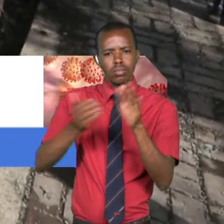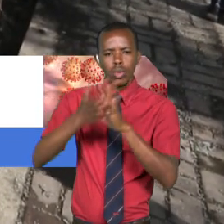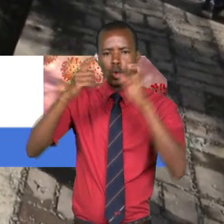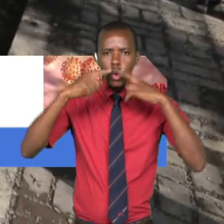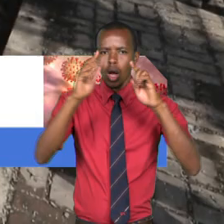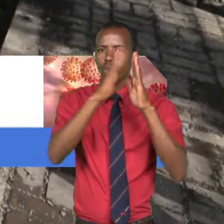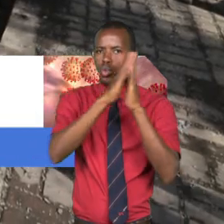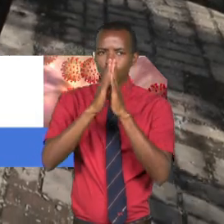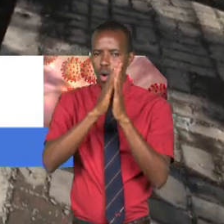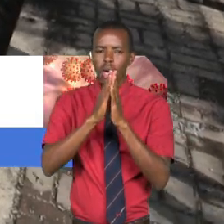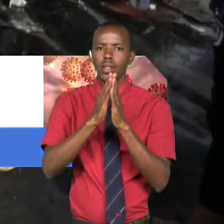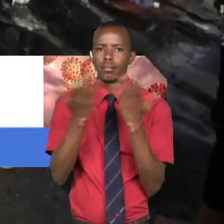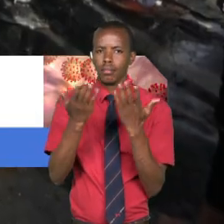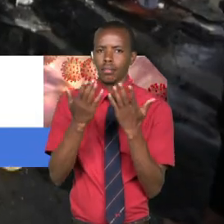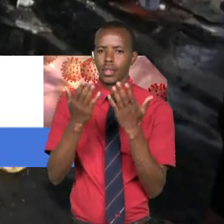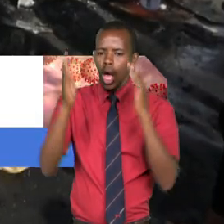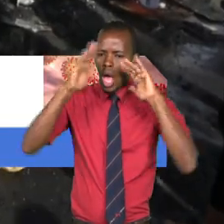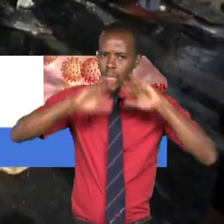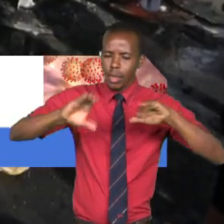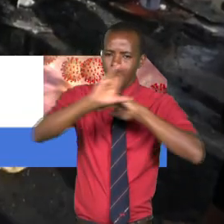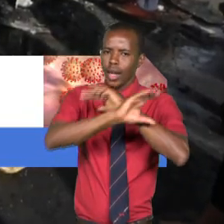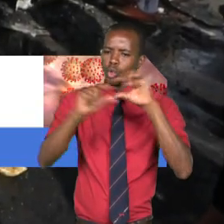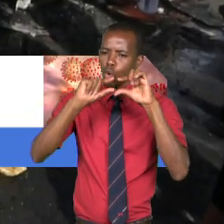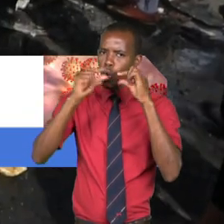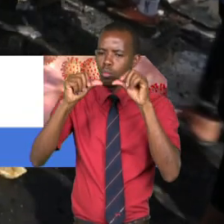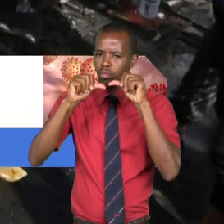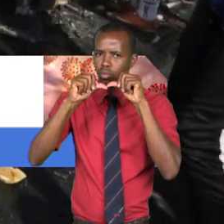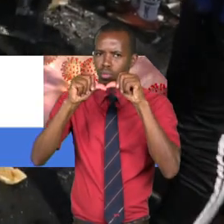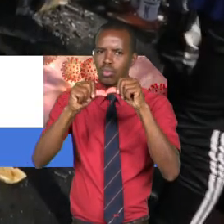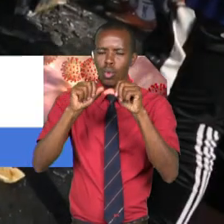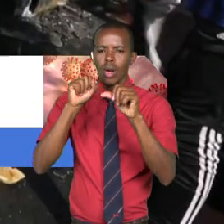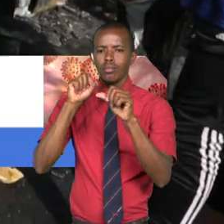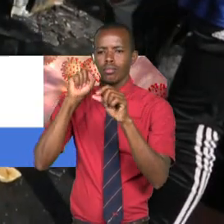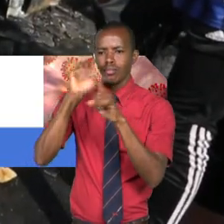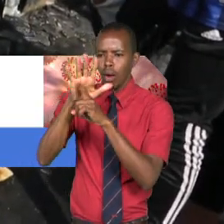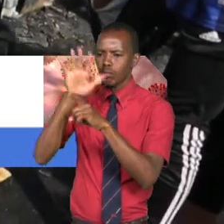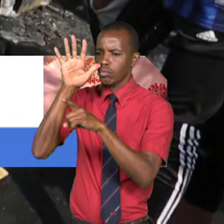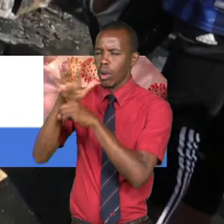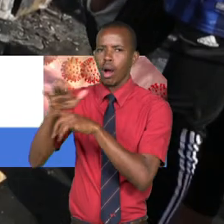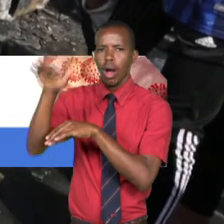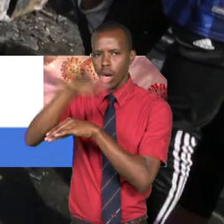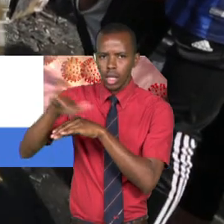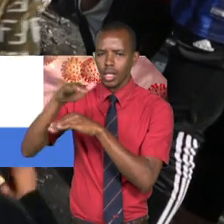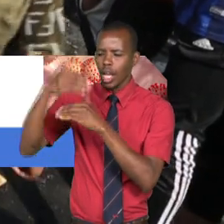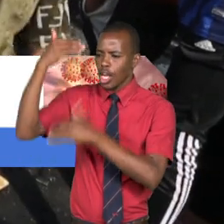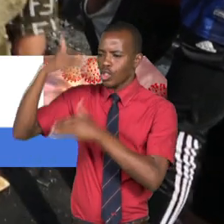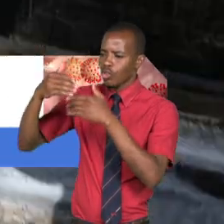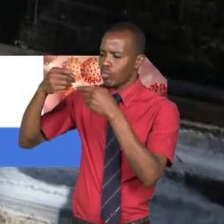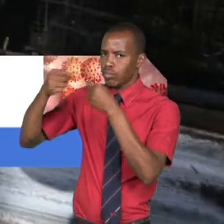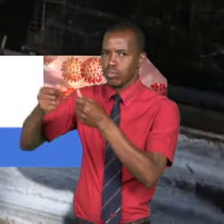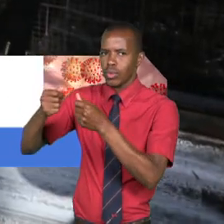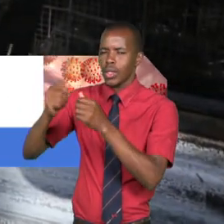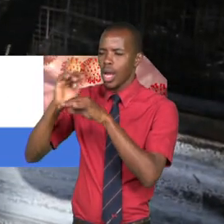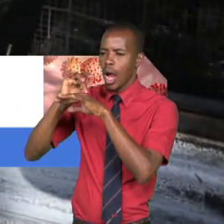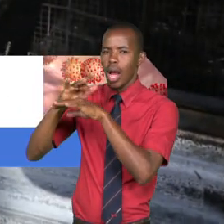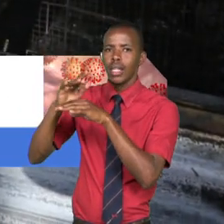terrorist acts, often blaming the Islamic State groups, which has continued to carry out attacks despite its territorial defeat in late